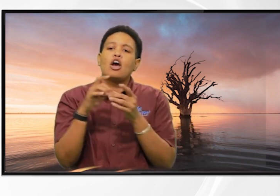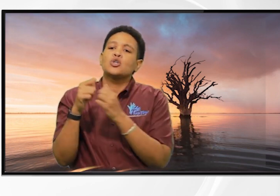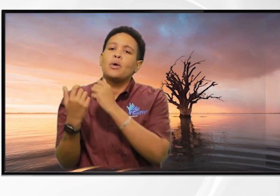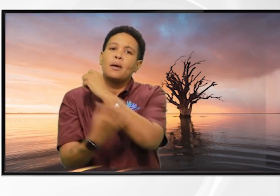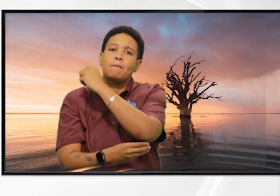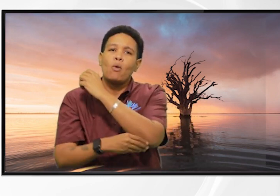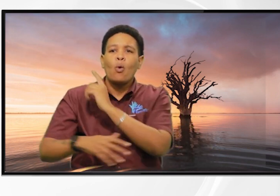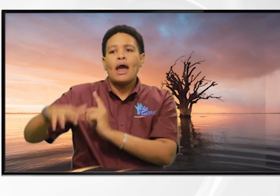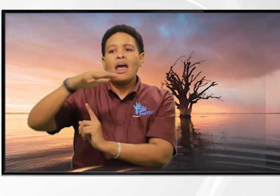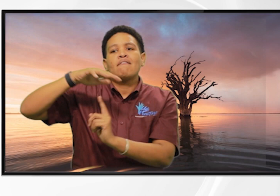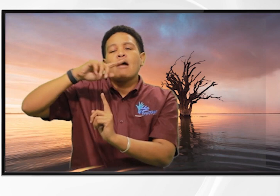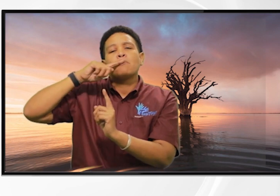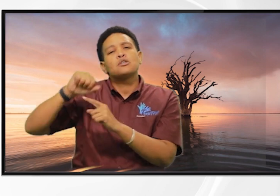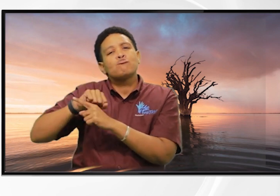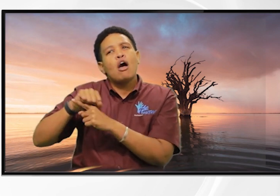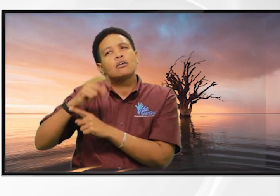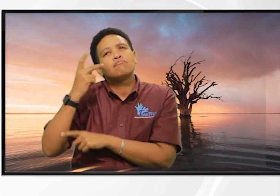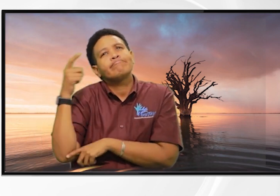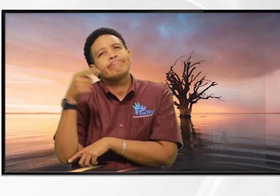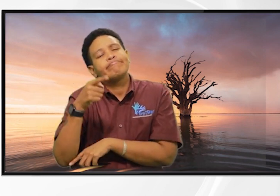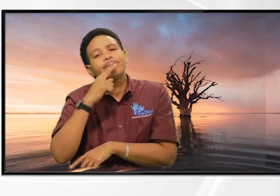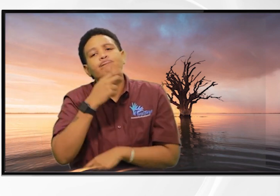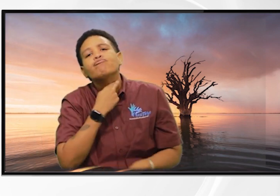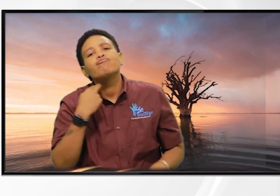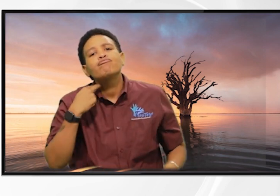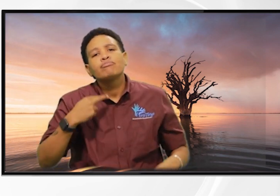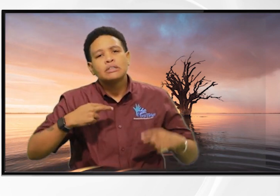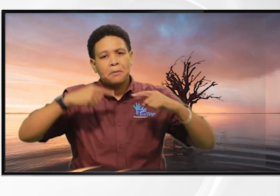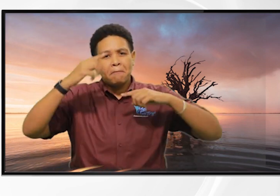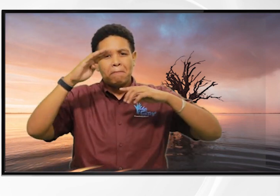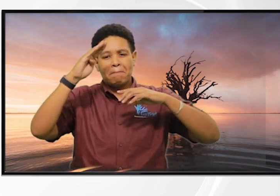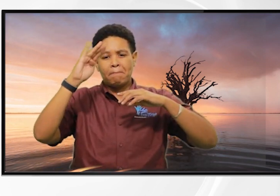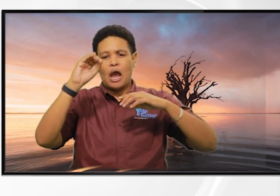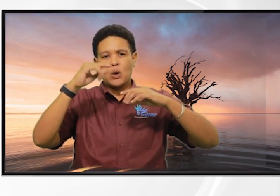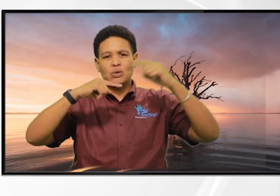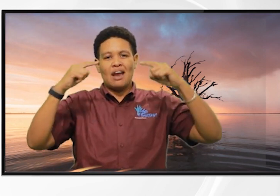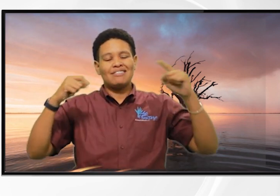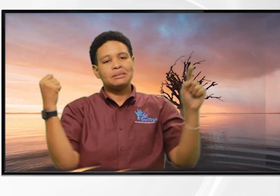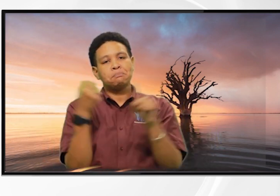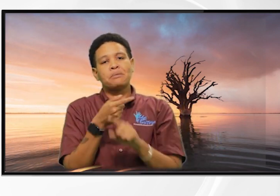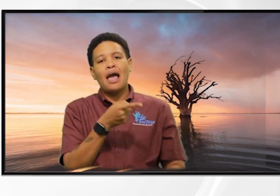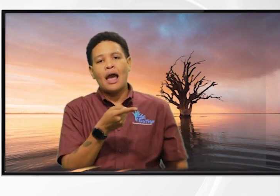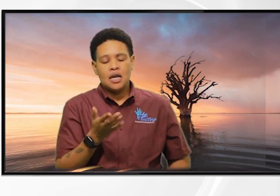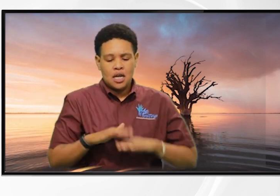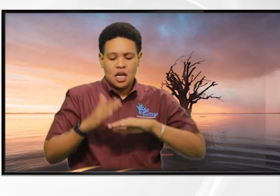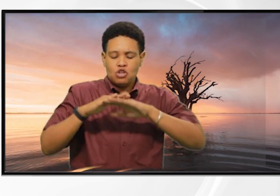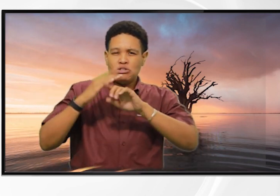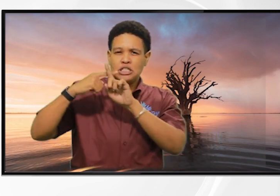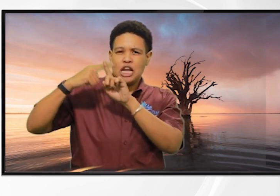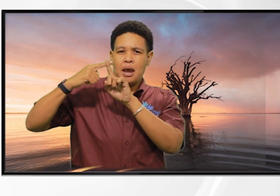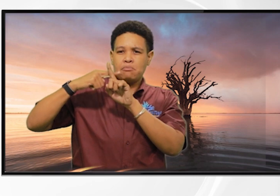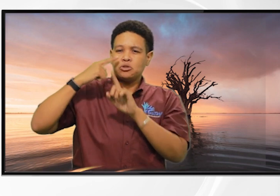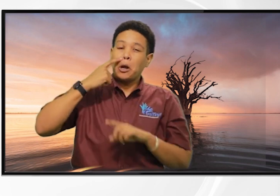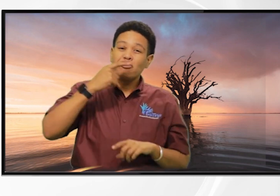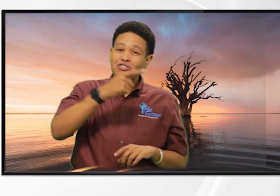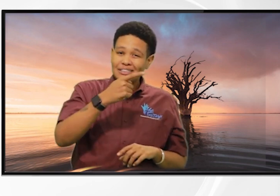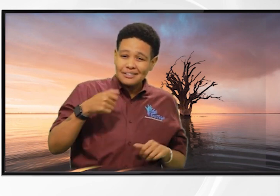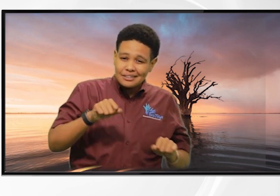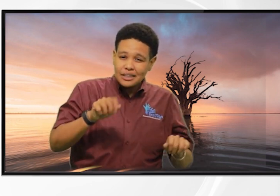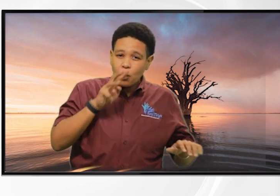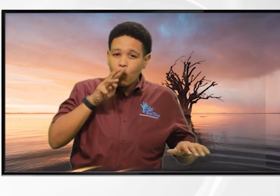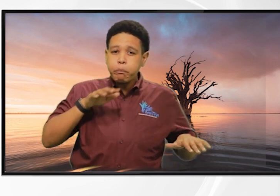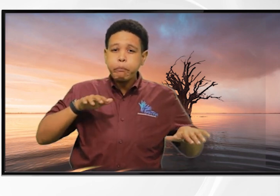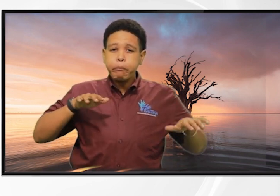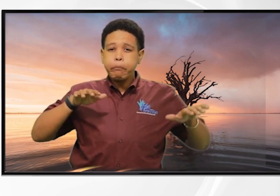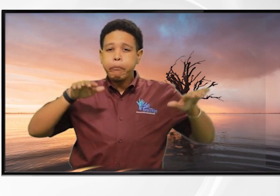environmental practices threatens biodiversity. Increasing temperature, sea level rise, and